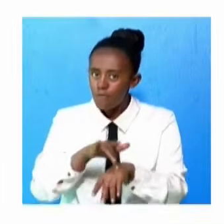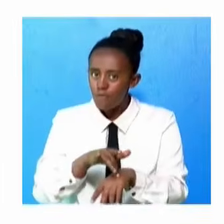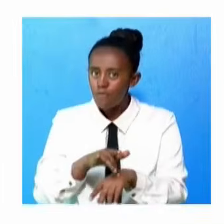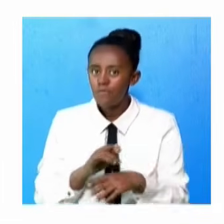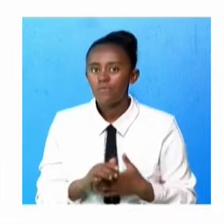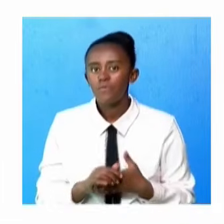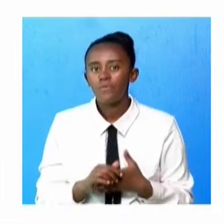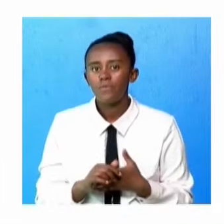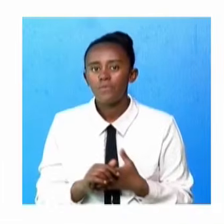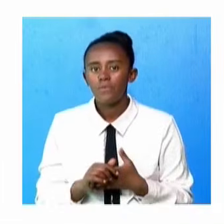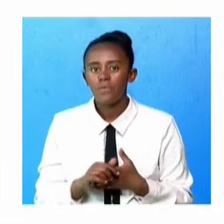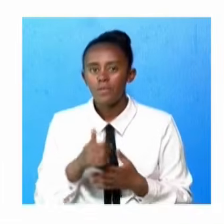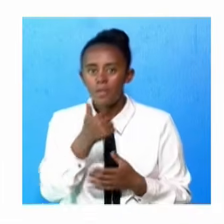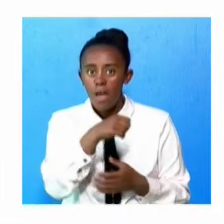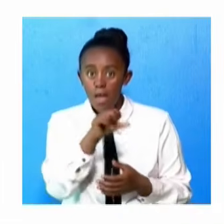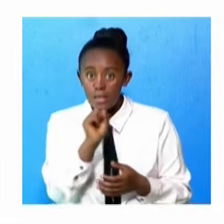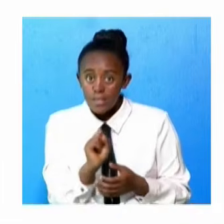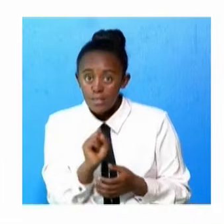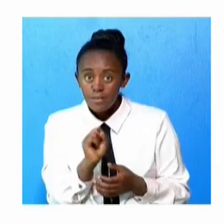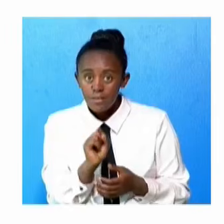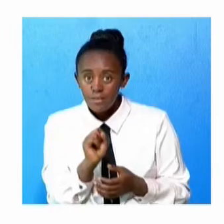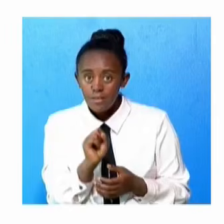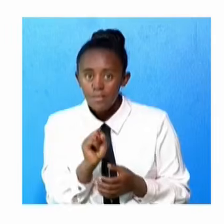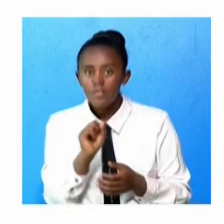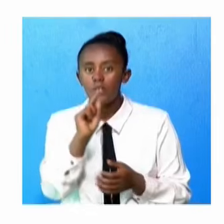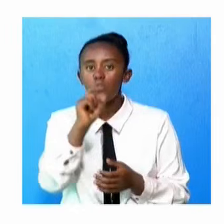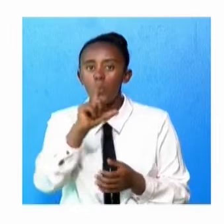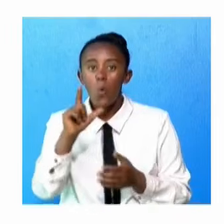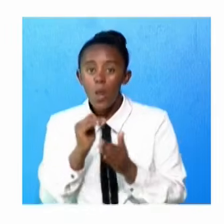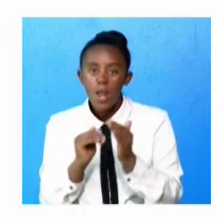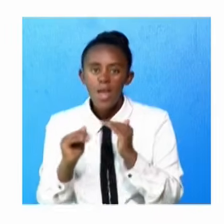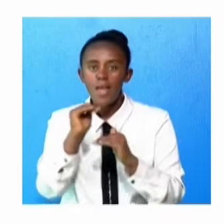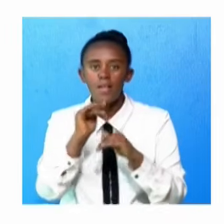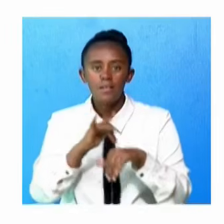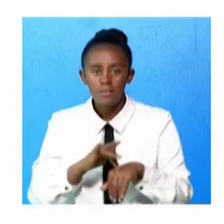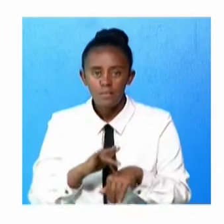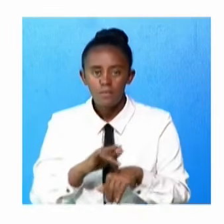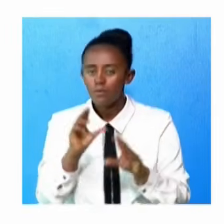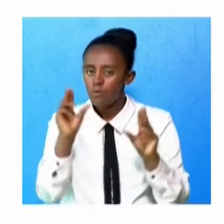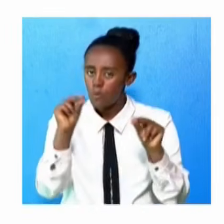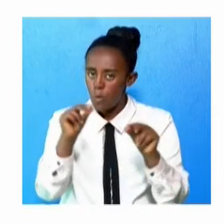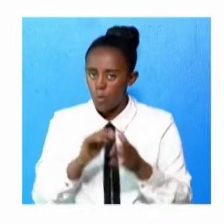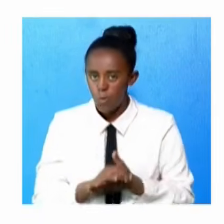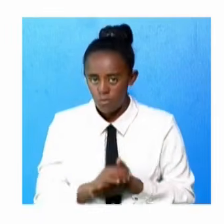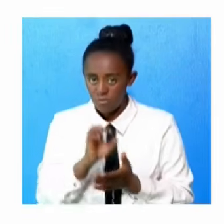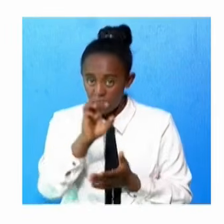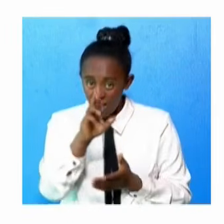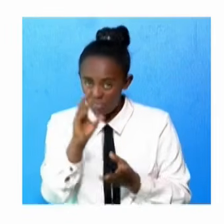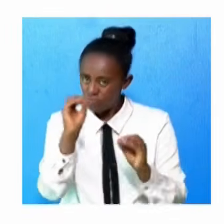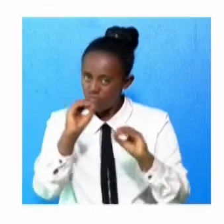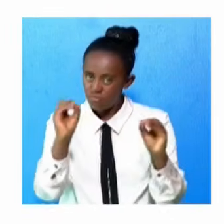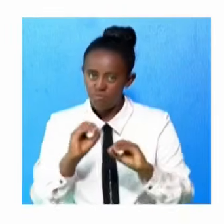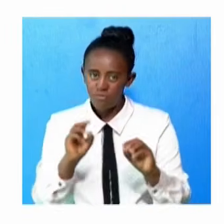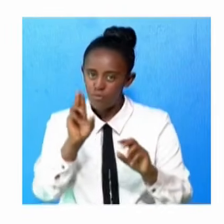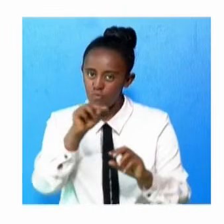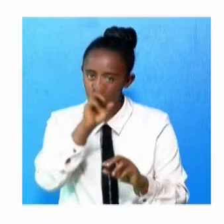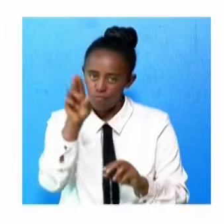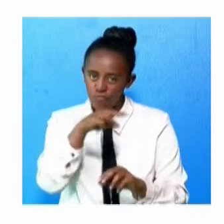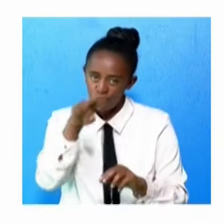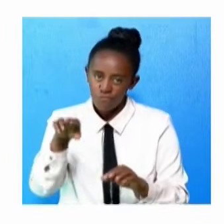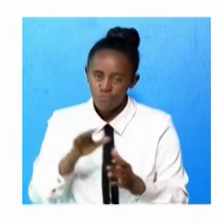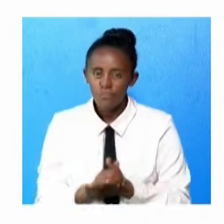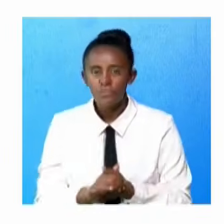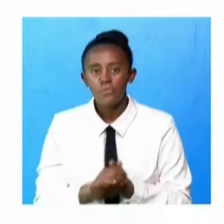that as taller as. No, this is wrong structure. That's